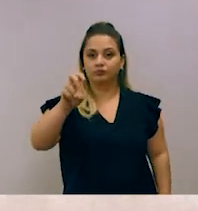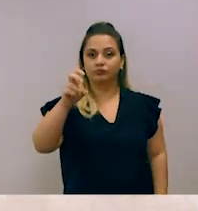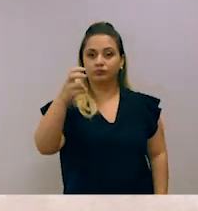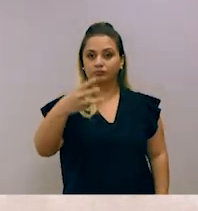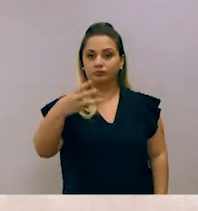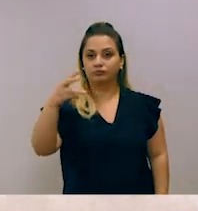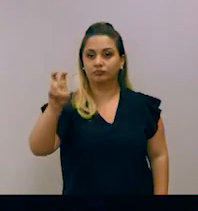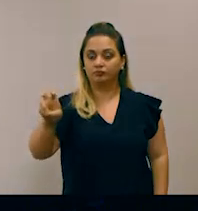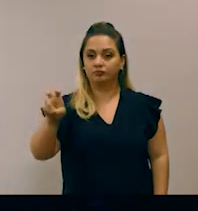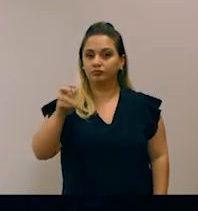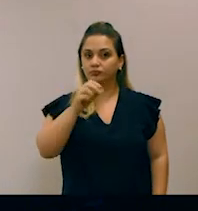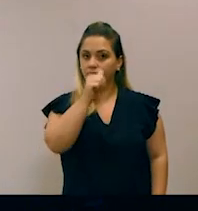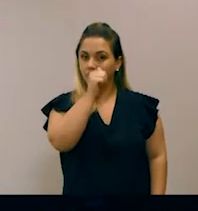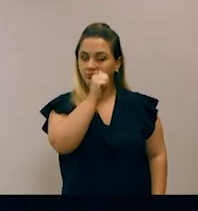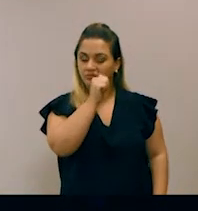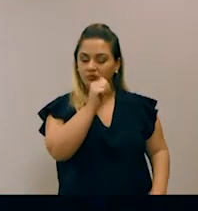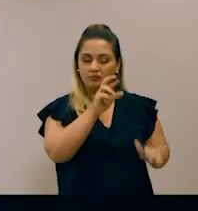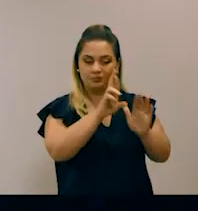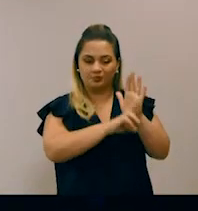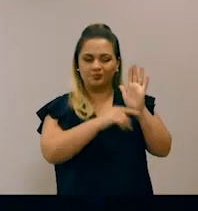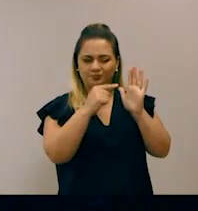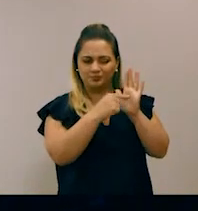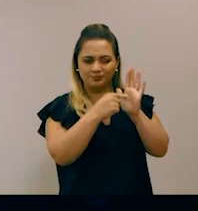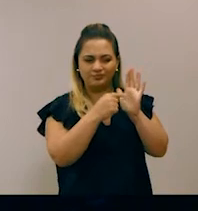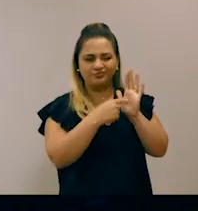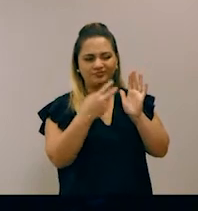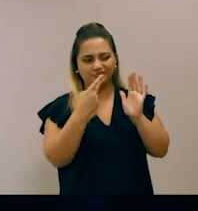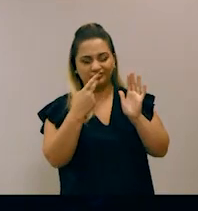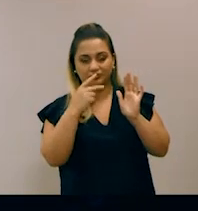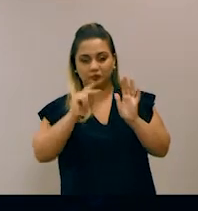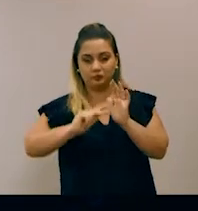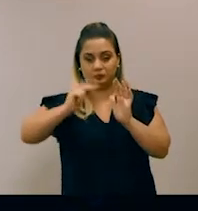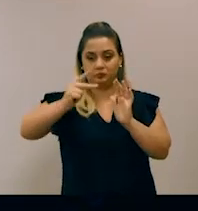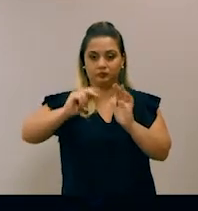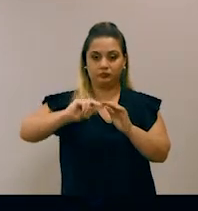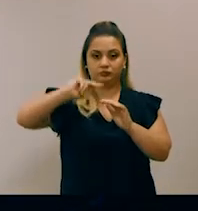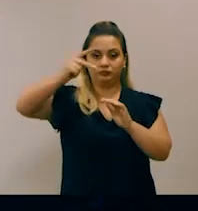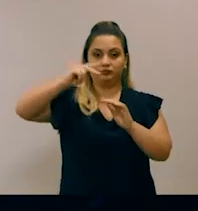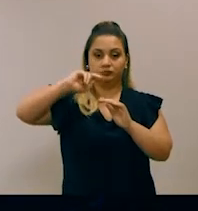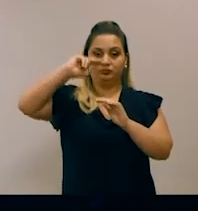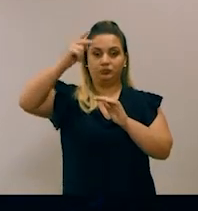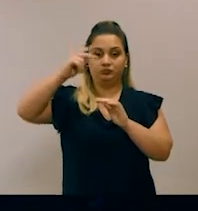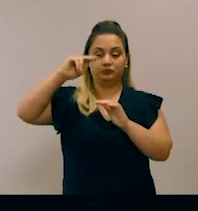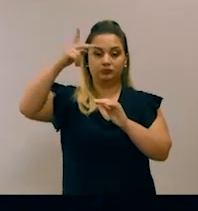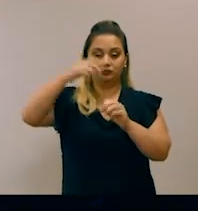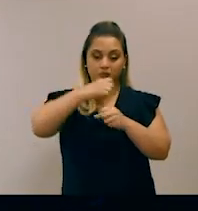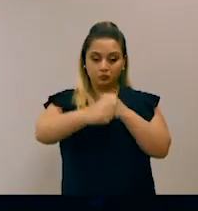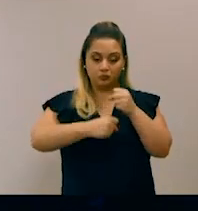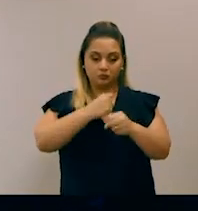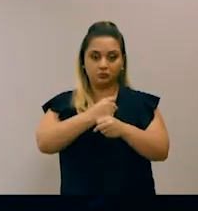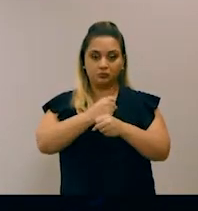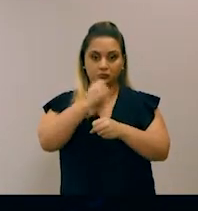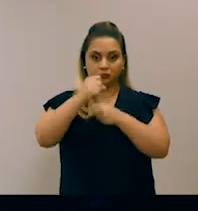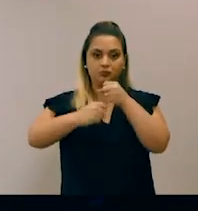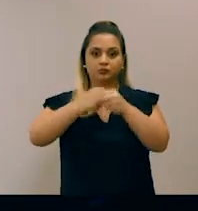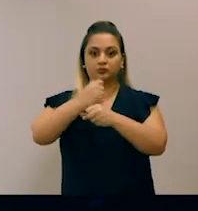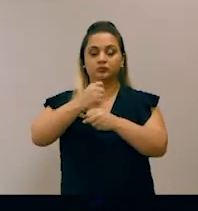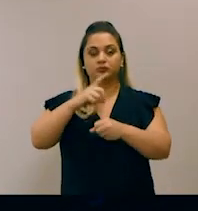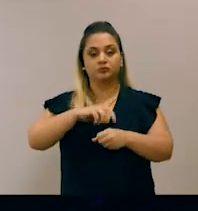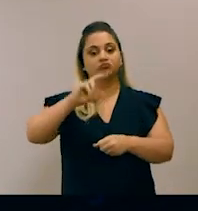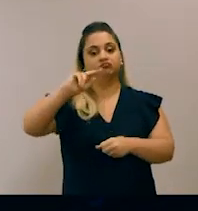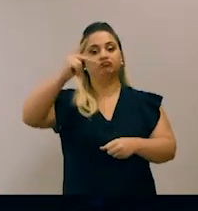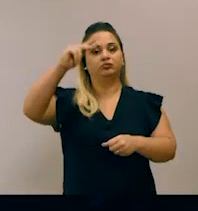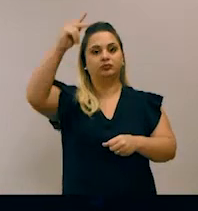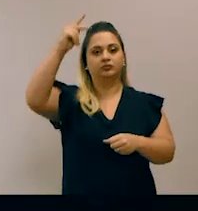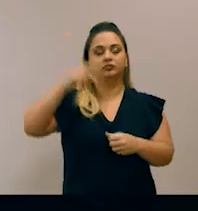And there was a trend of increase in the report. We could see that this amount had doubled from one year to another. So there